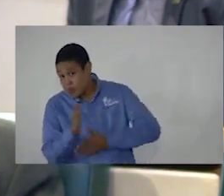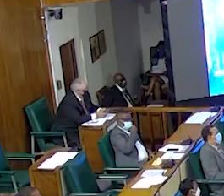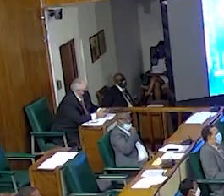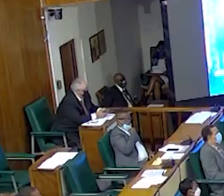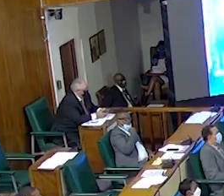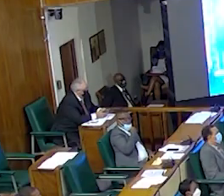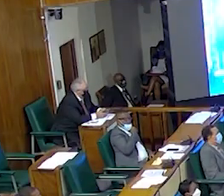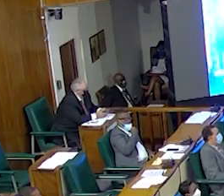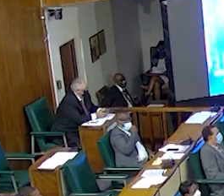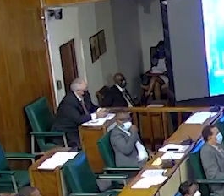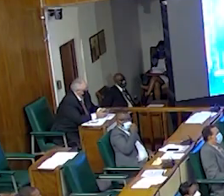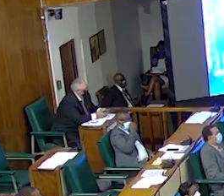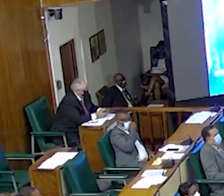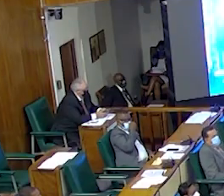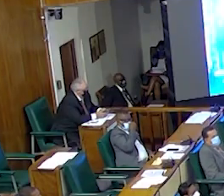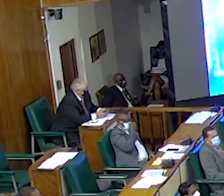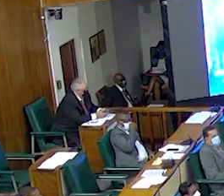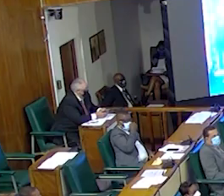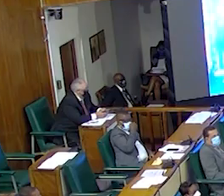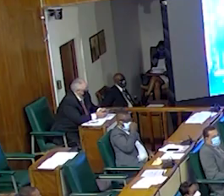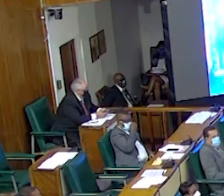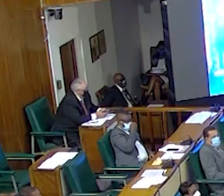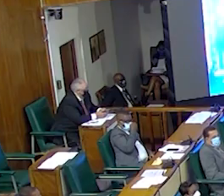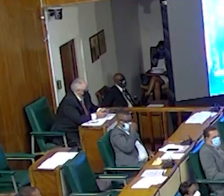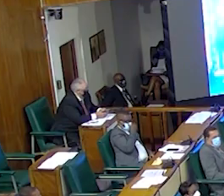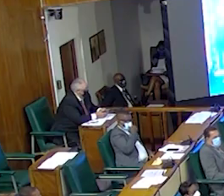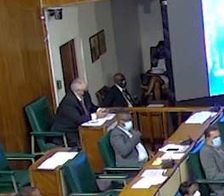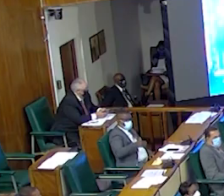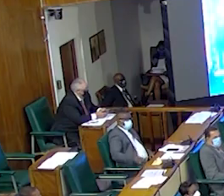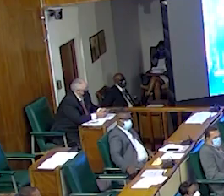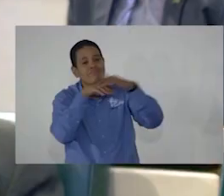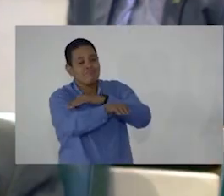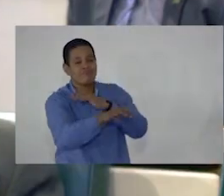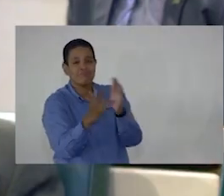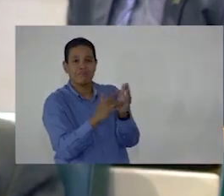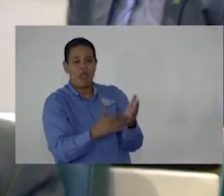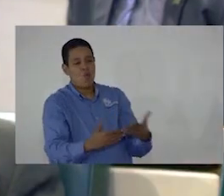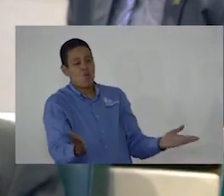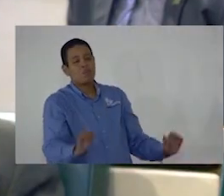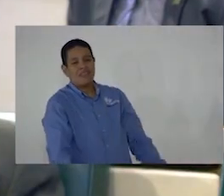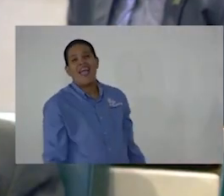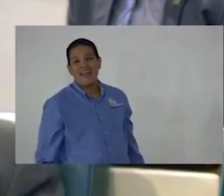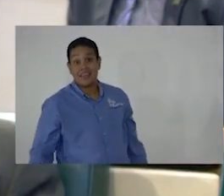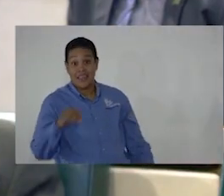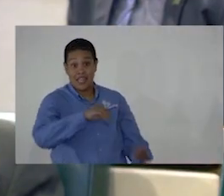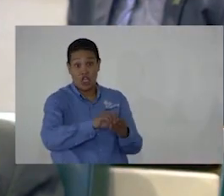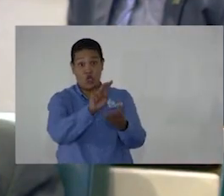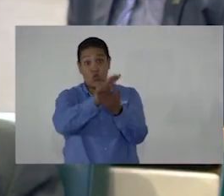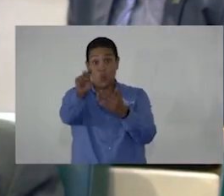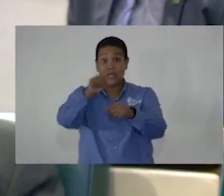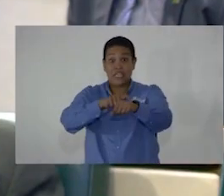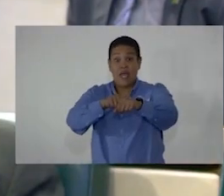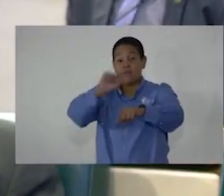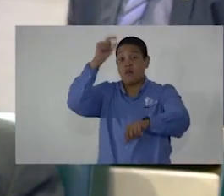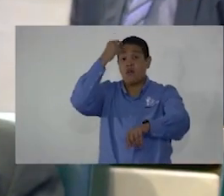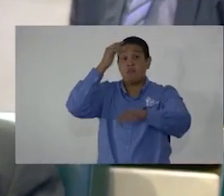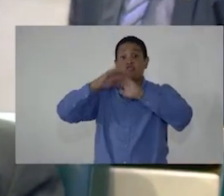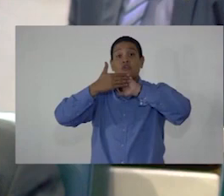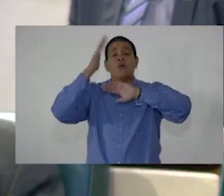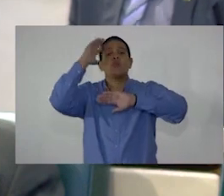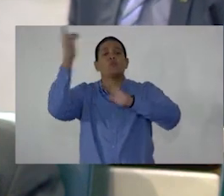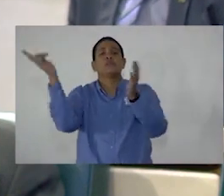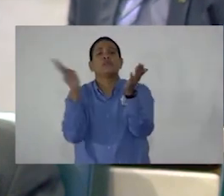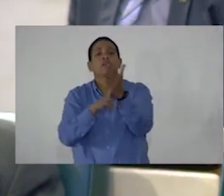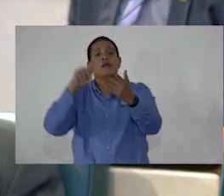System, we are helping the unbanked to handle their needs. In another 2 weeks, the government of Jamaica will be signing